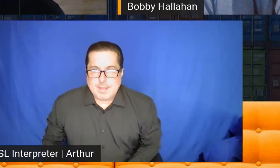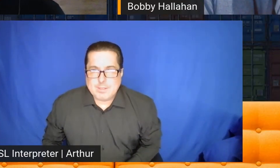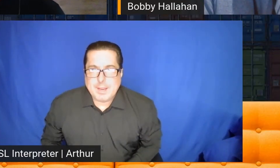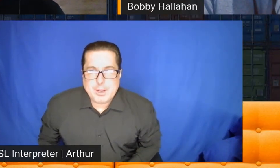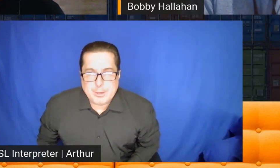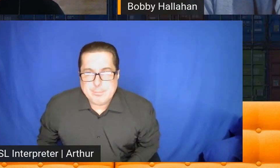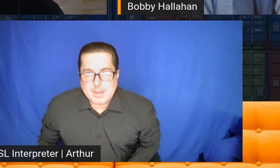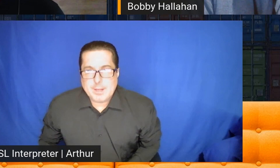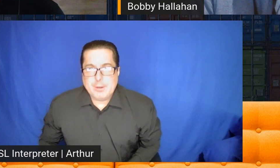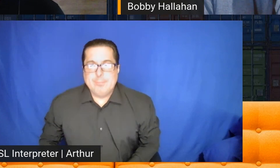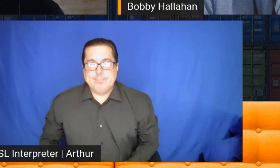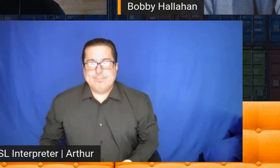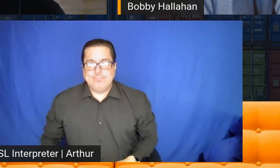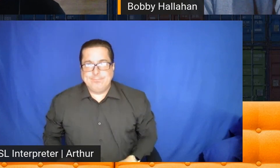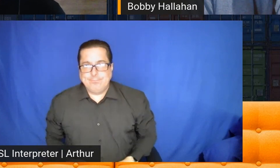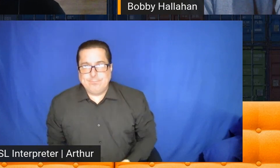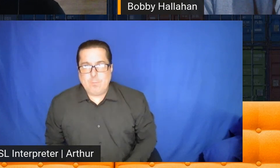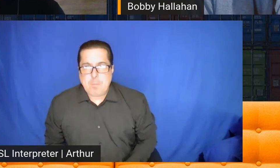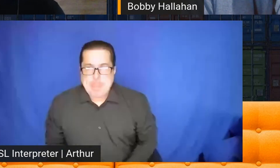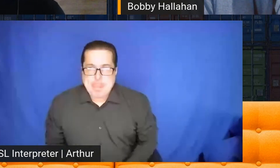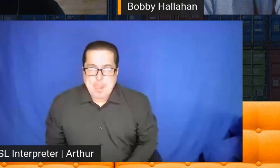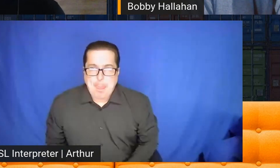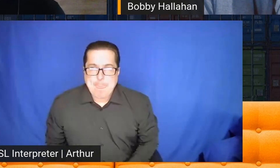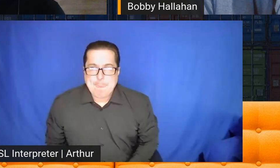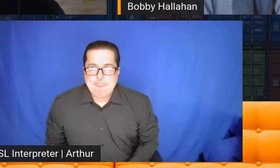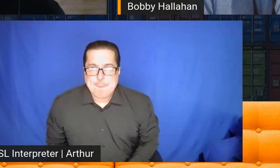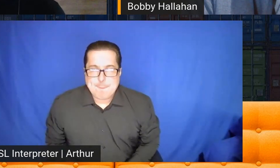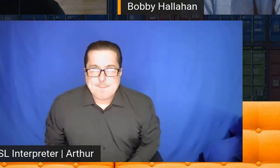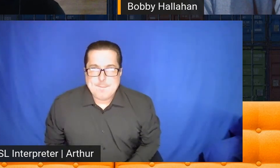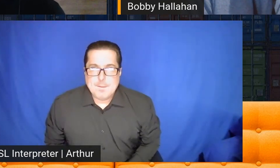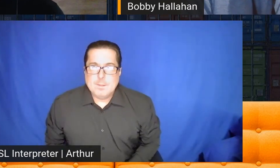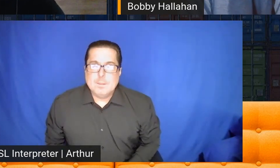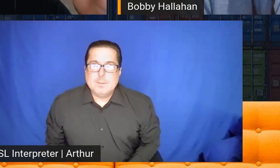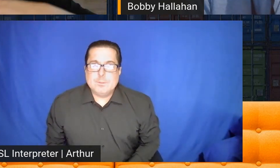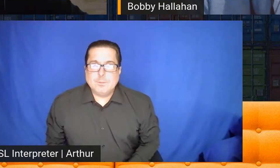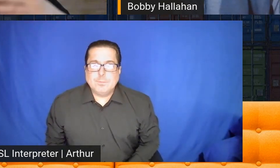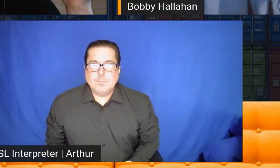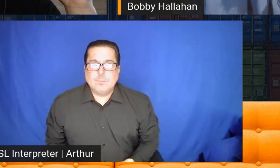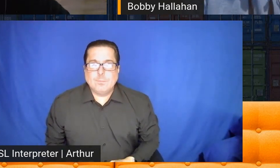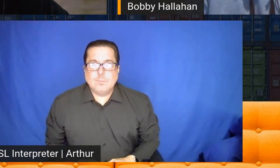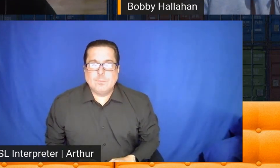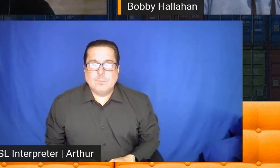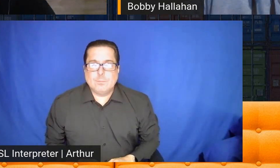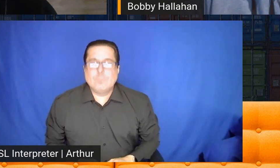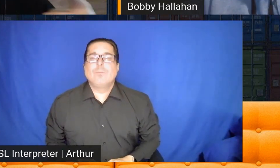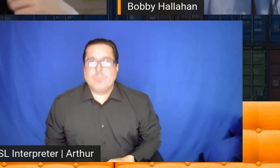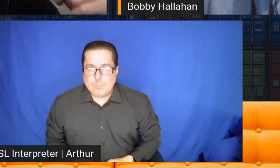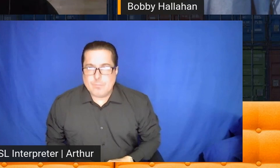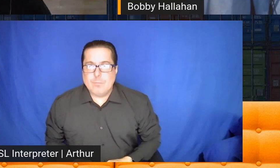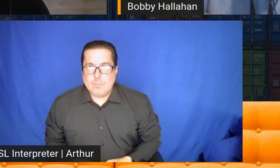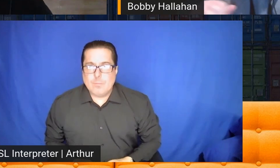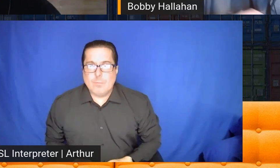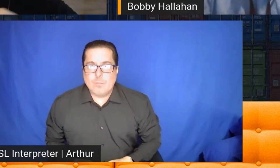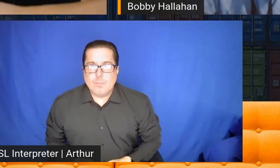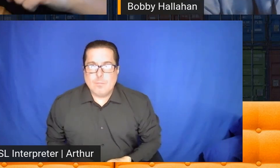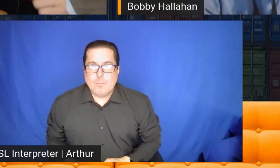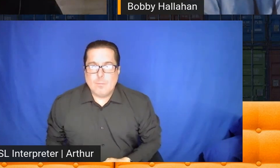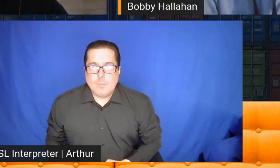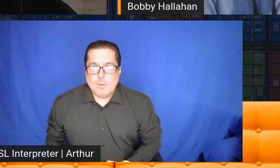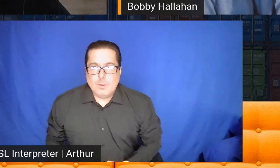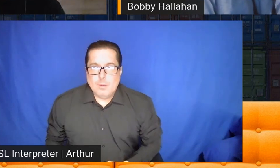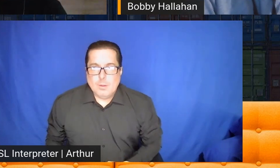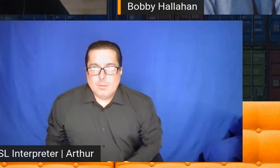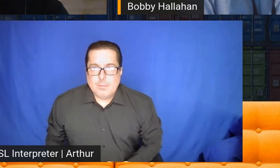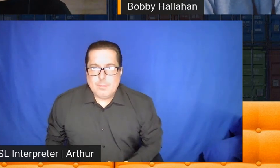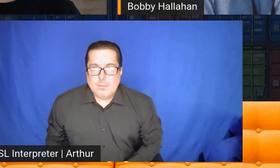one out. Awesome. So once we have a private chat. So once you hear us again, we can still swap you out, Arthur. I know your arms get tired